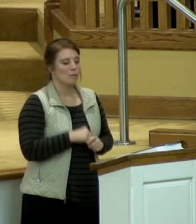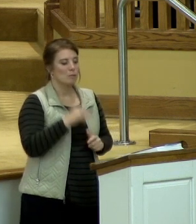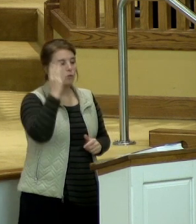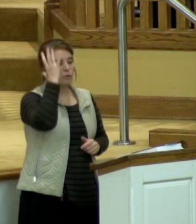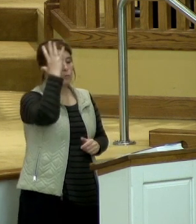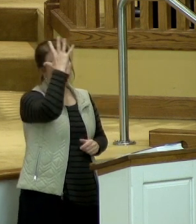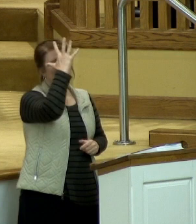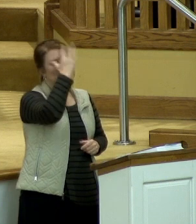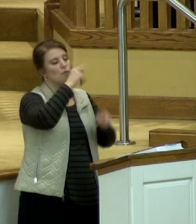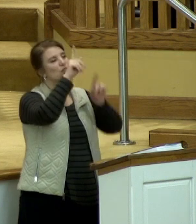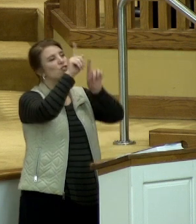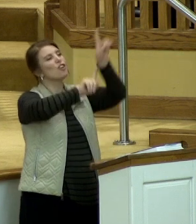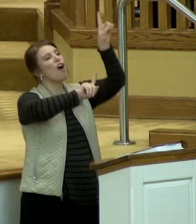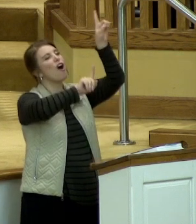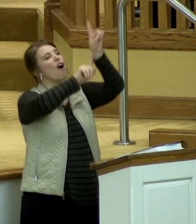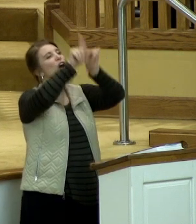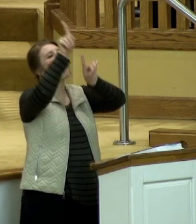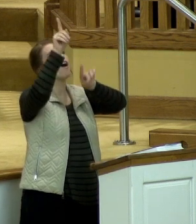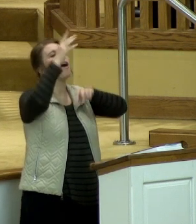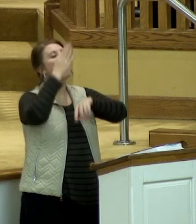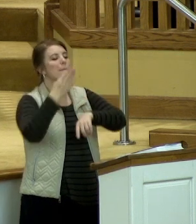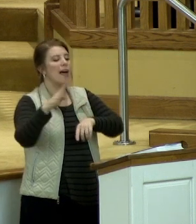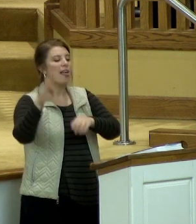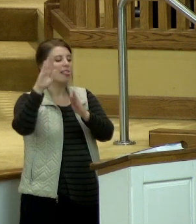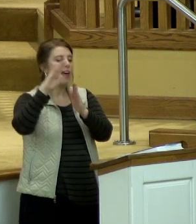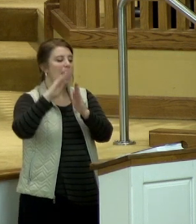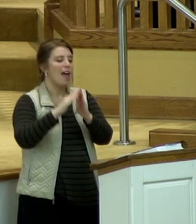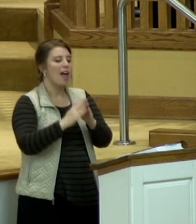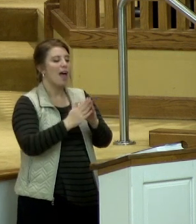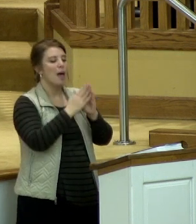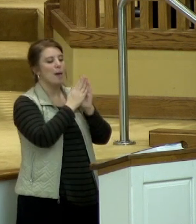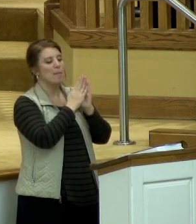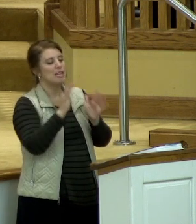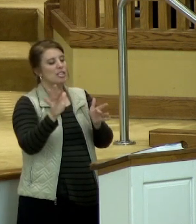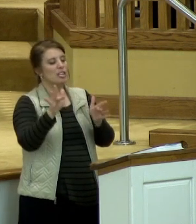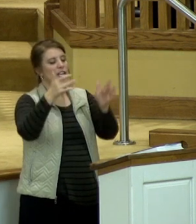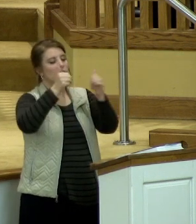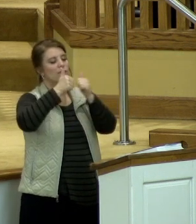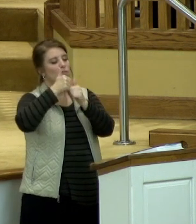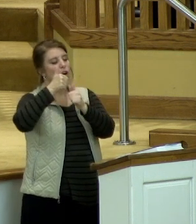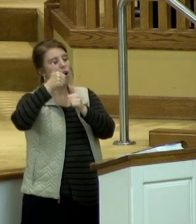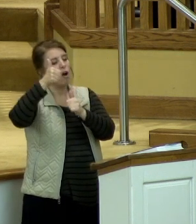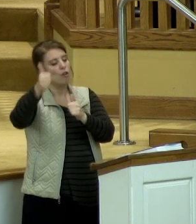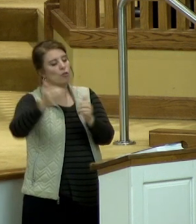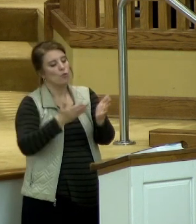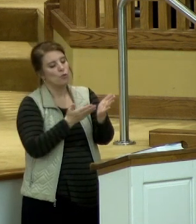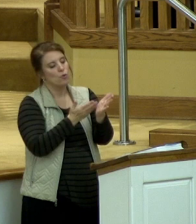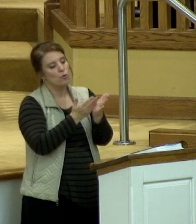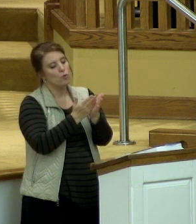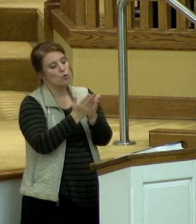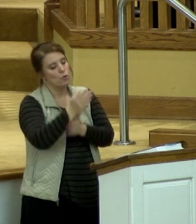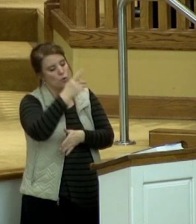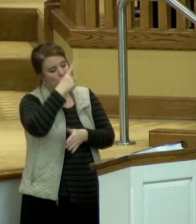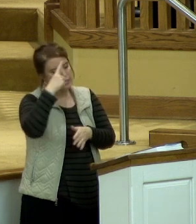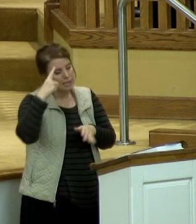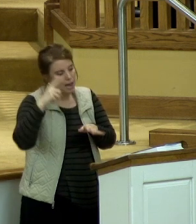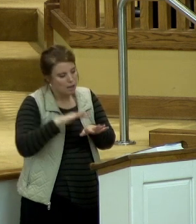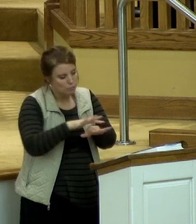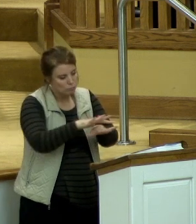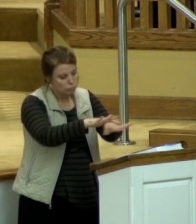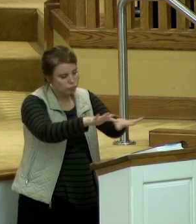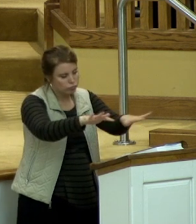Oh, beautiful star of Bethlehem, shining far through shadows